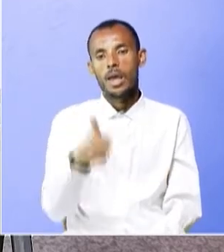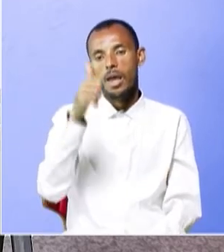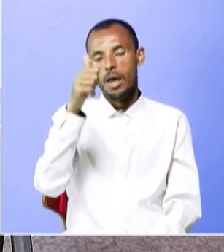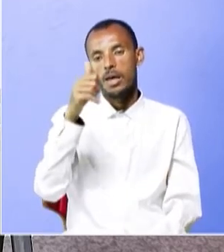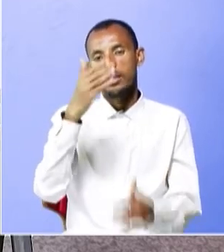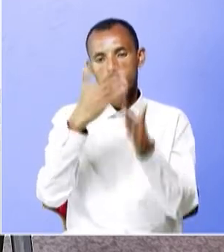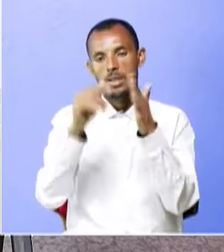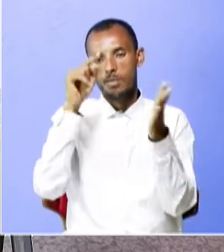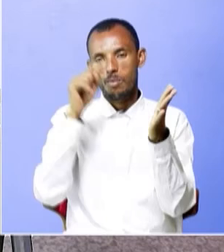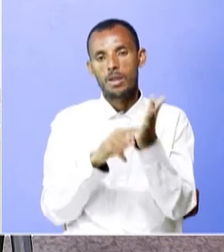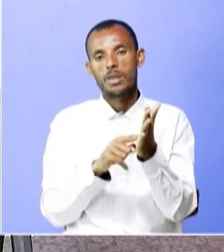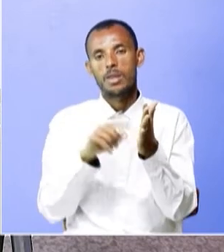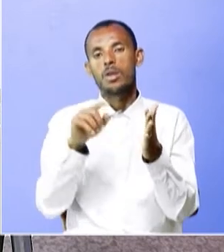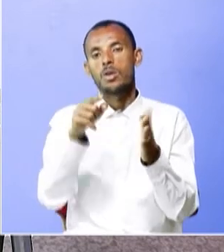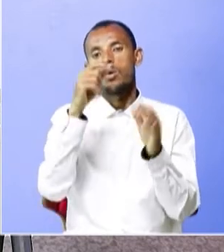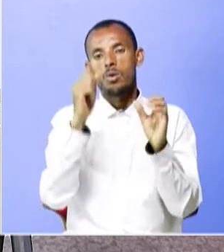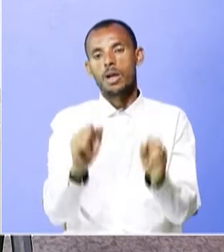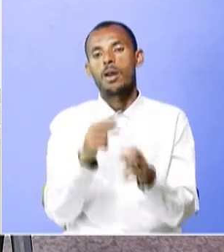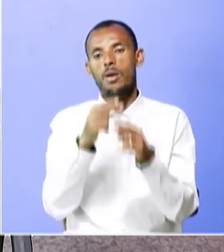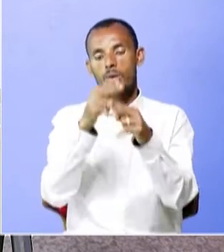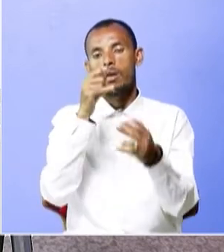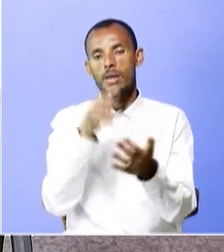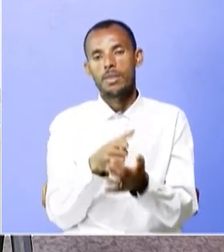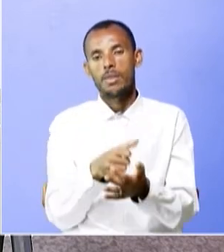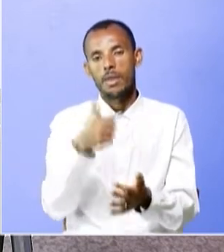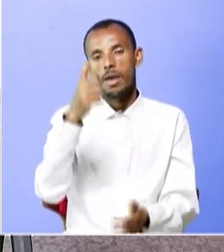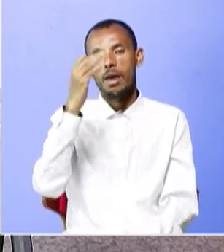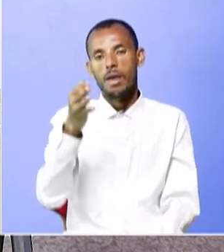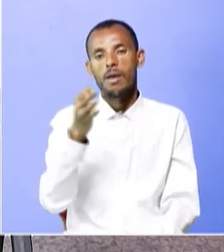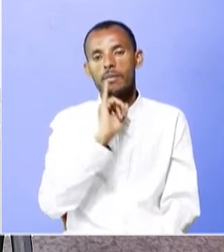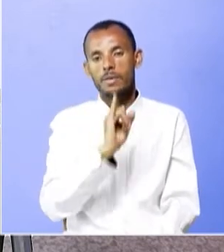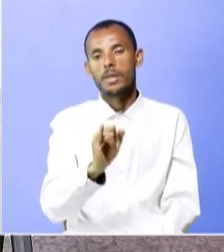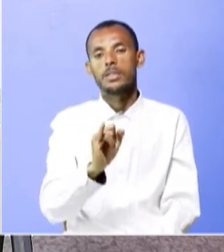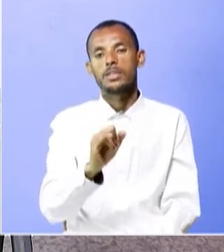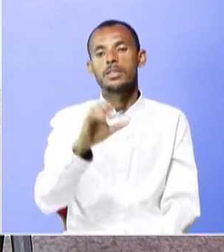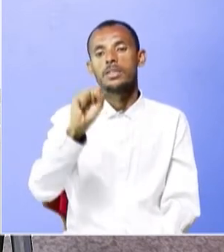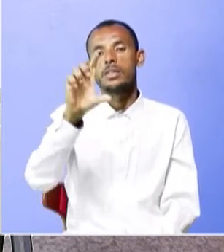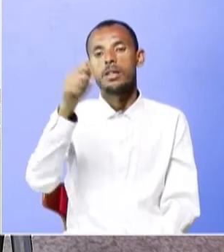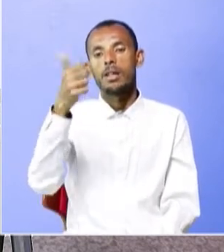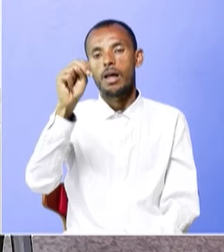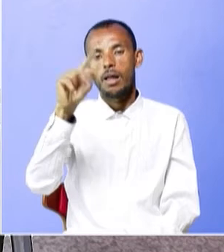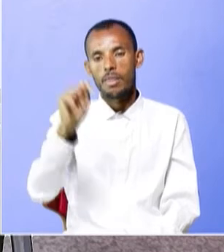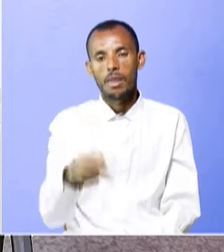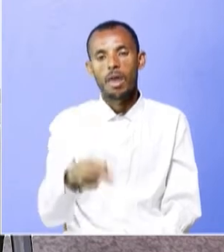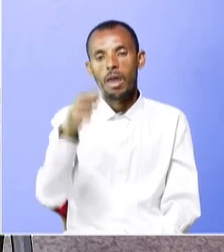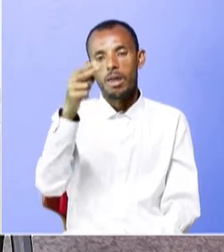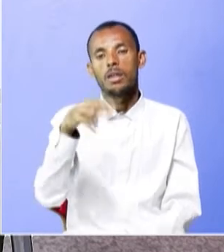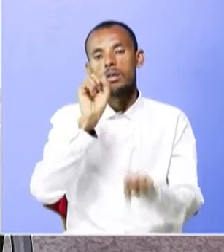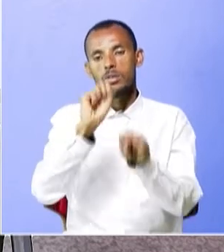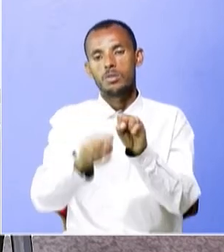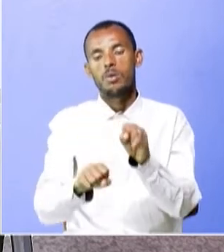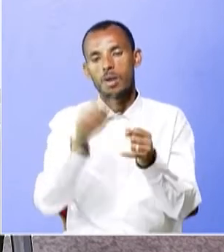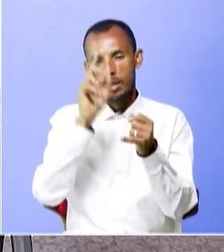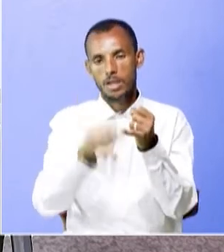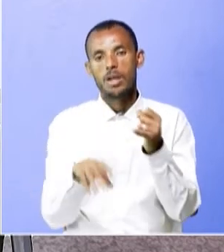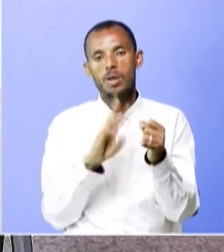point F, you can call it, and that AF can be a slant height. Okay, so